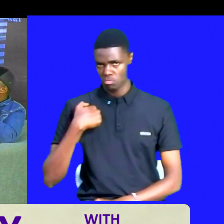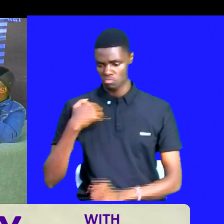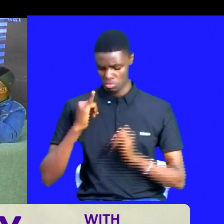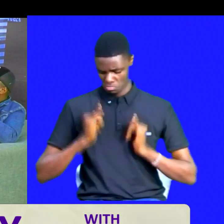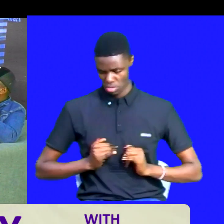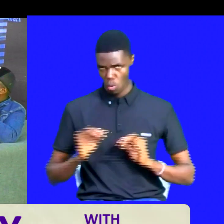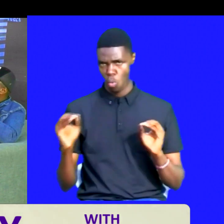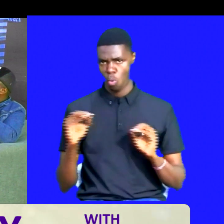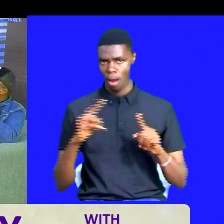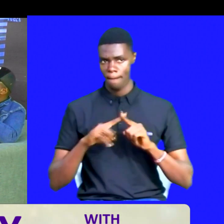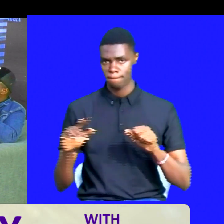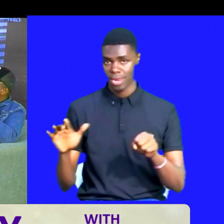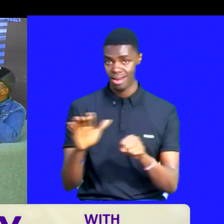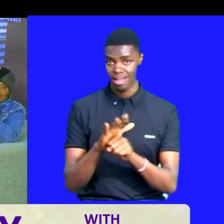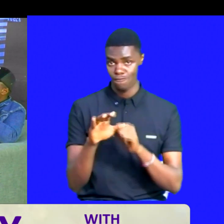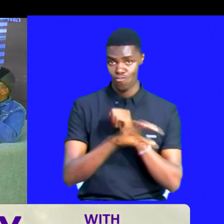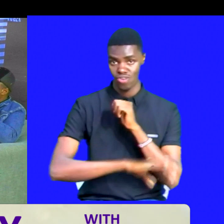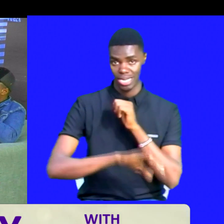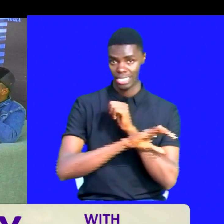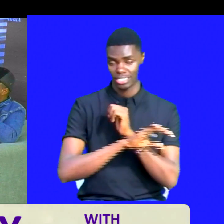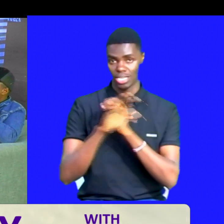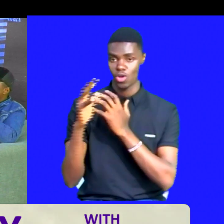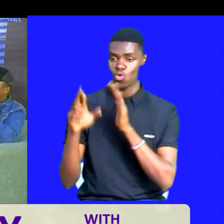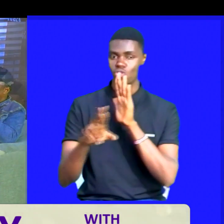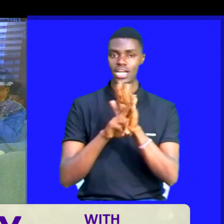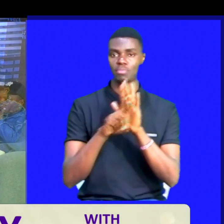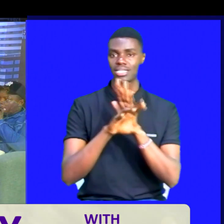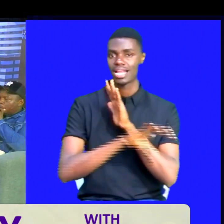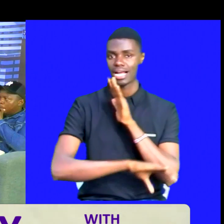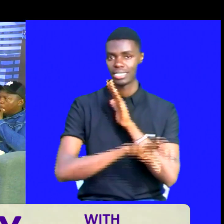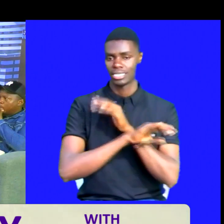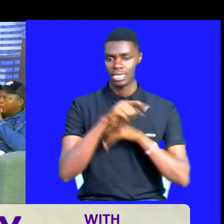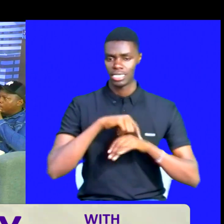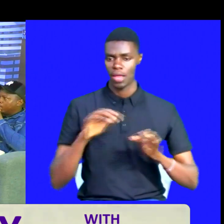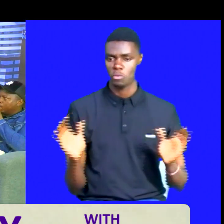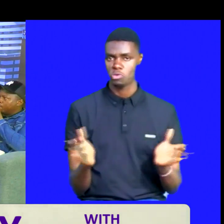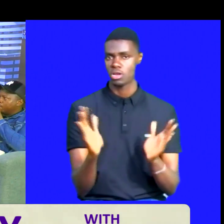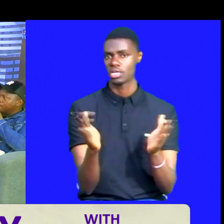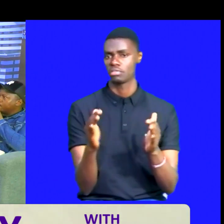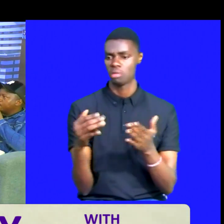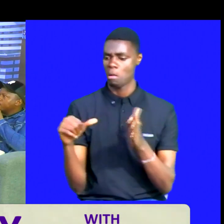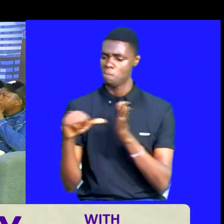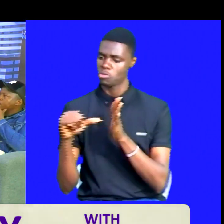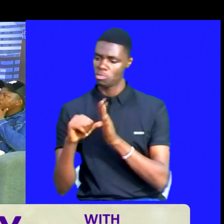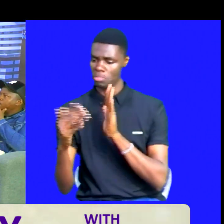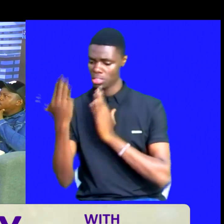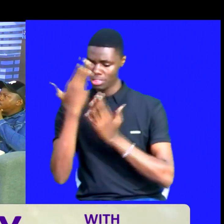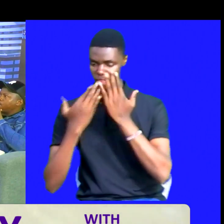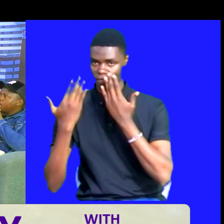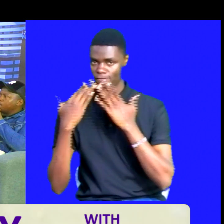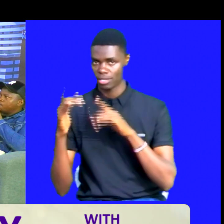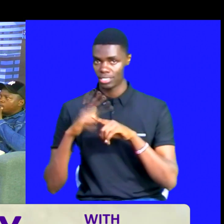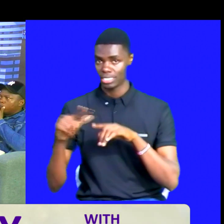It right. is a whole country you are carrying on your back. Right. So when you are encouraging, despite the problems we have faced